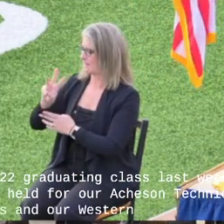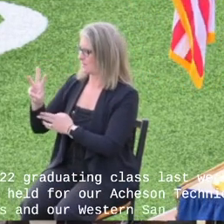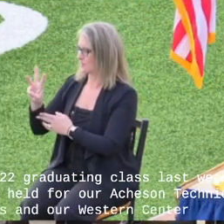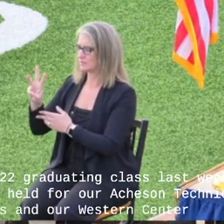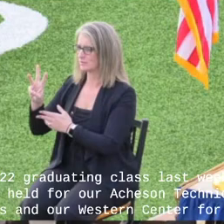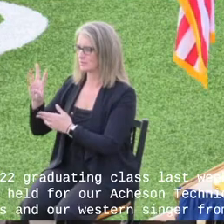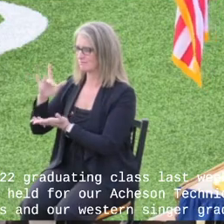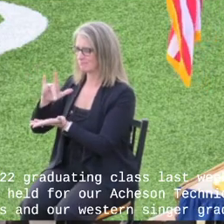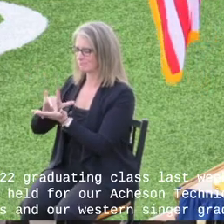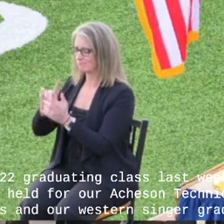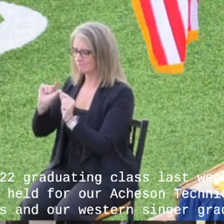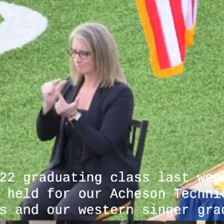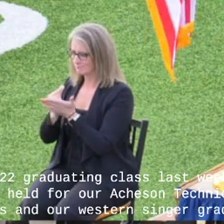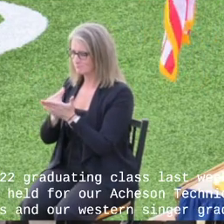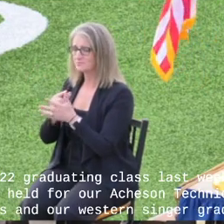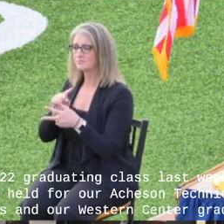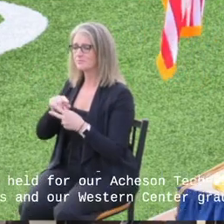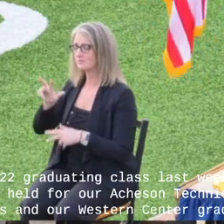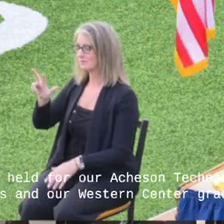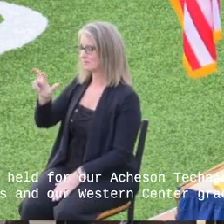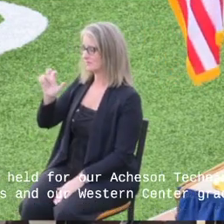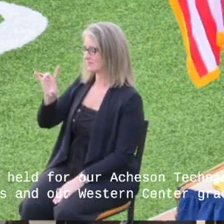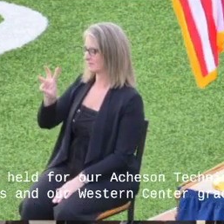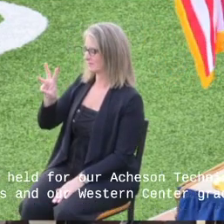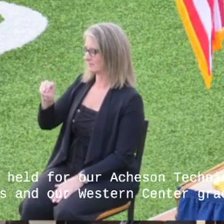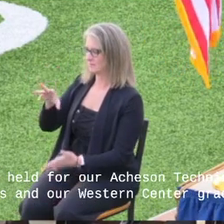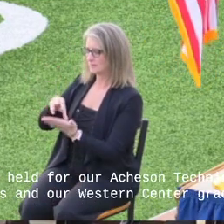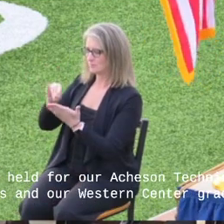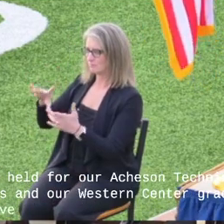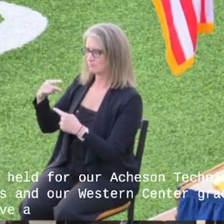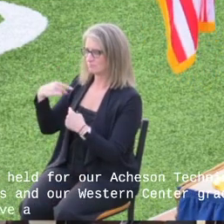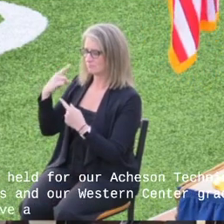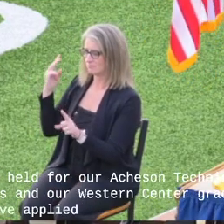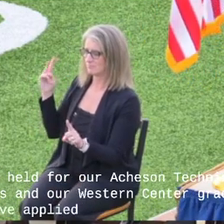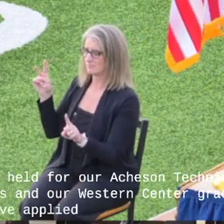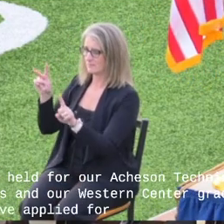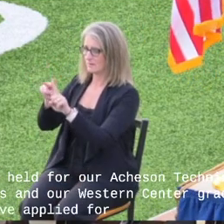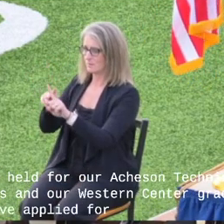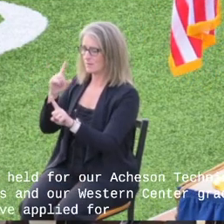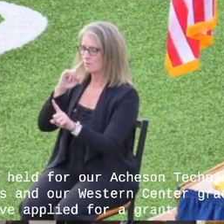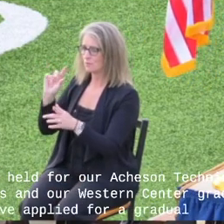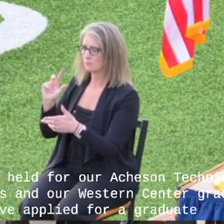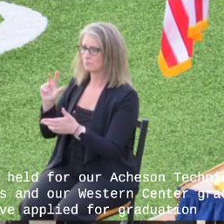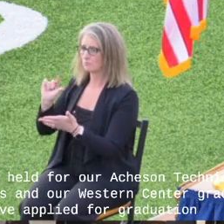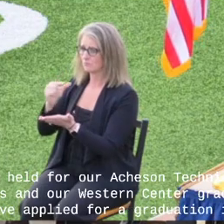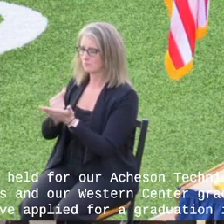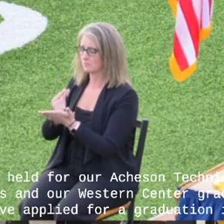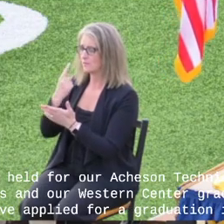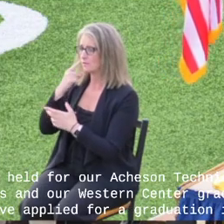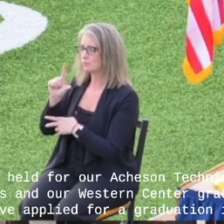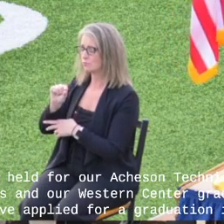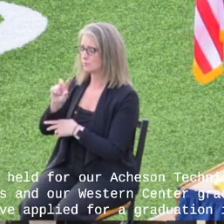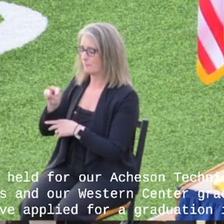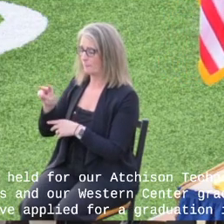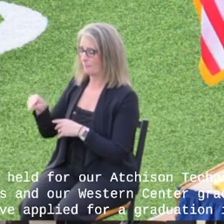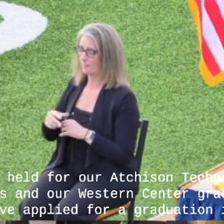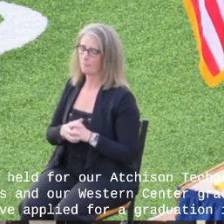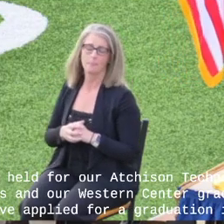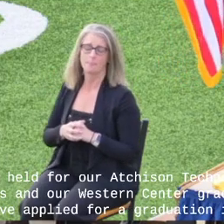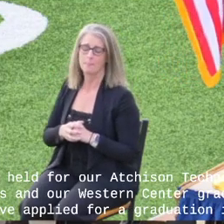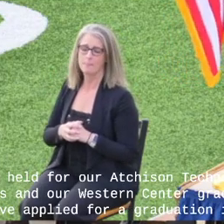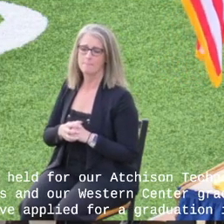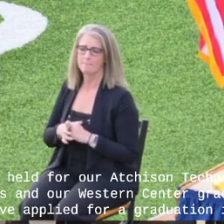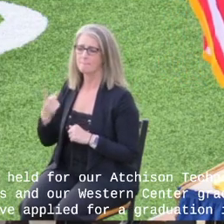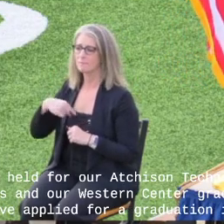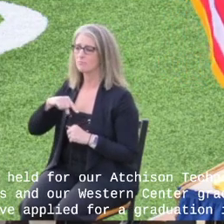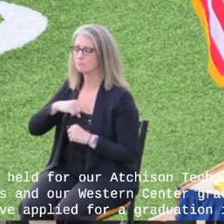Center graduates. 360 students have applied for our graduation in 2022.